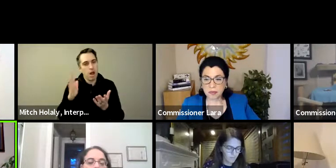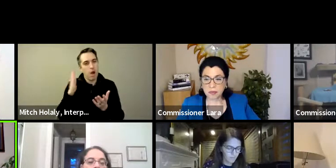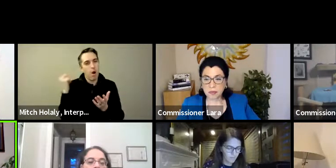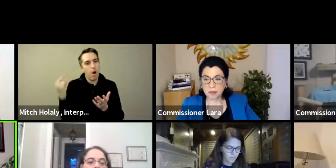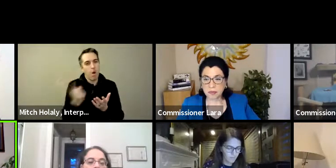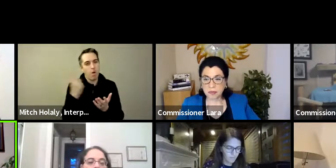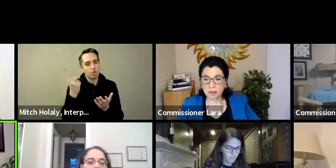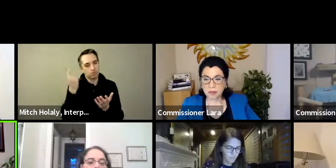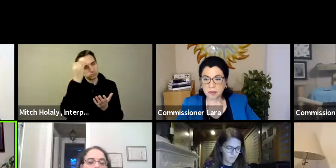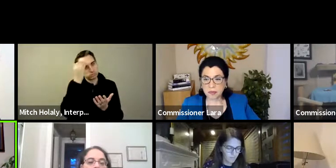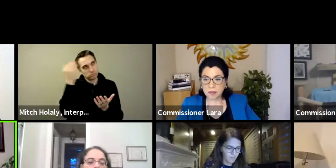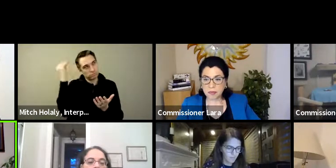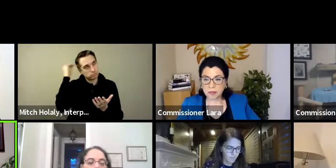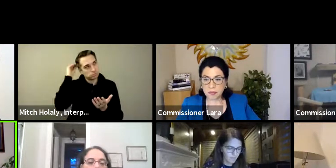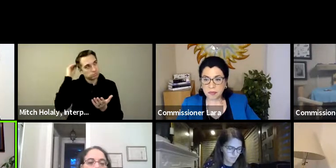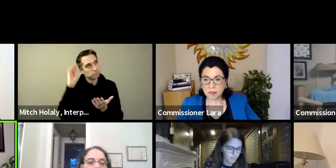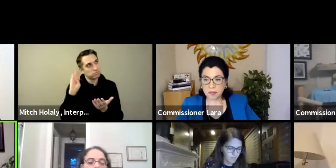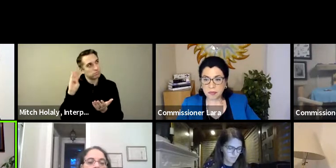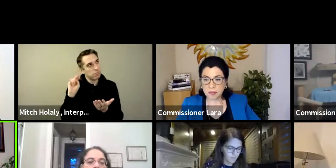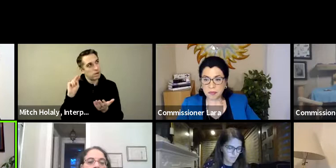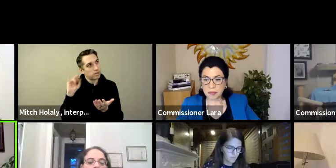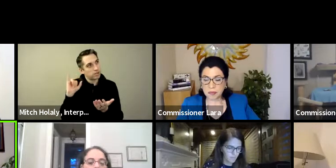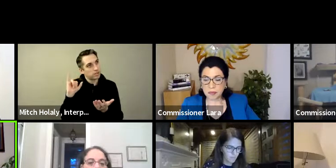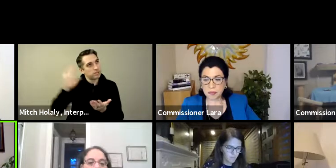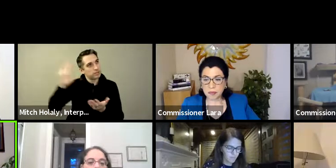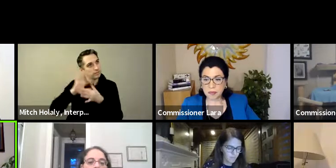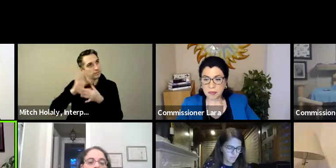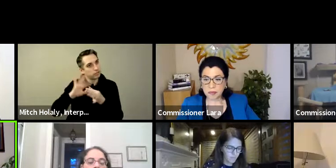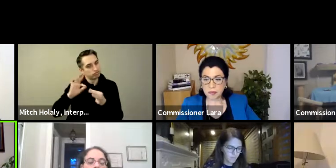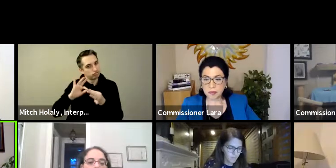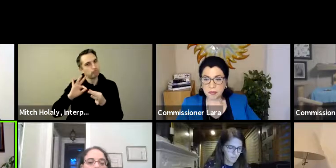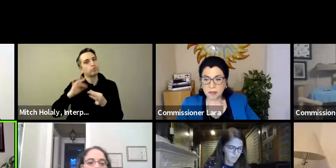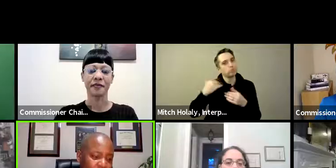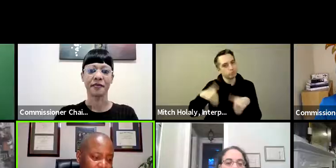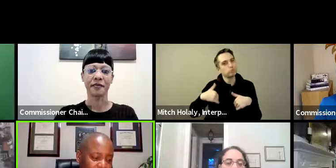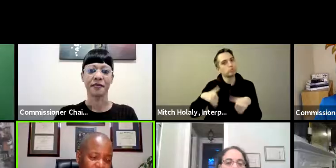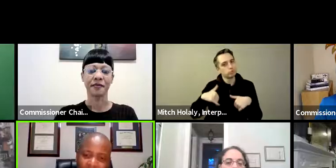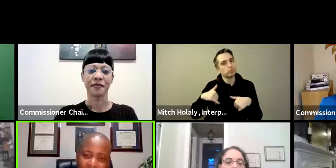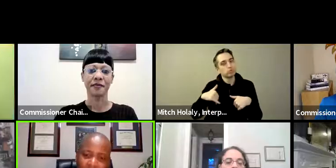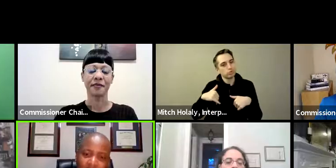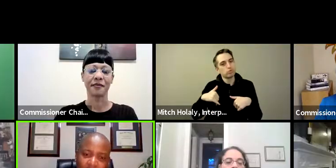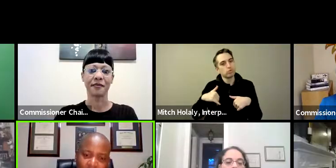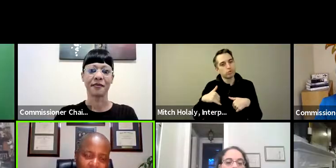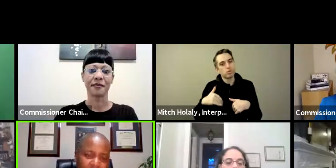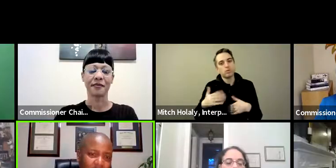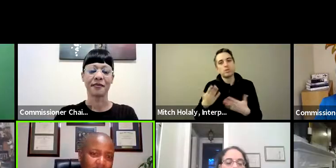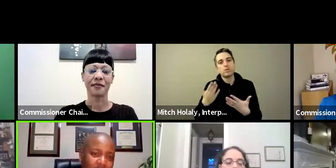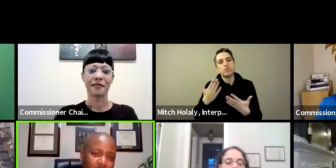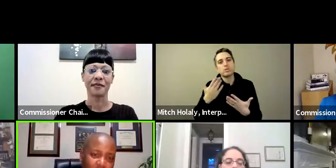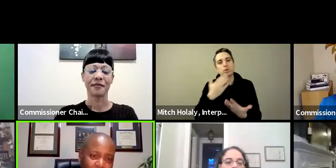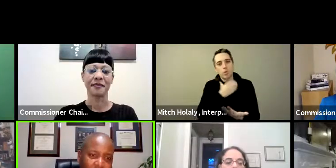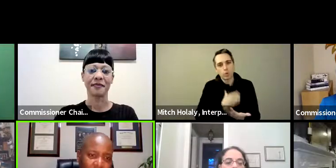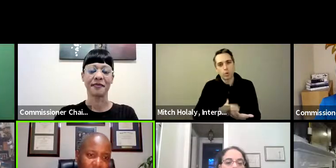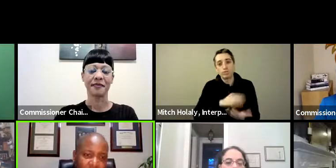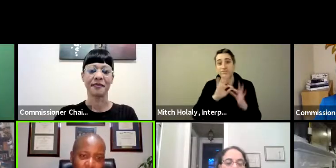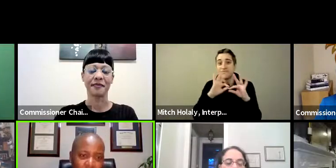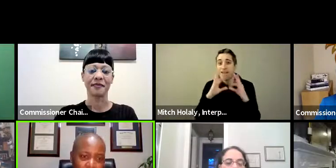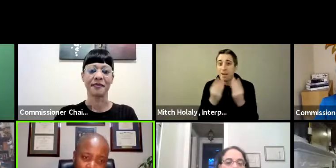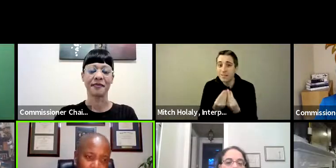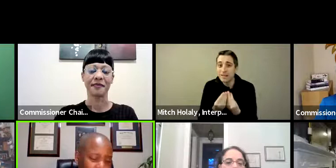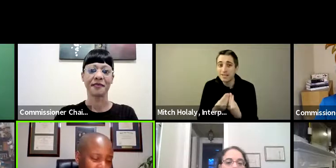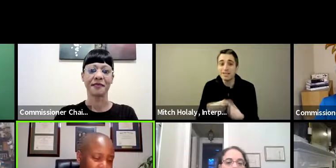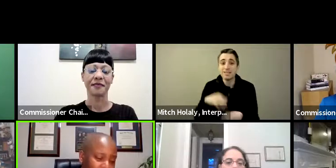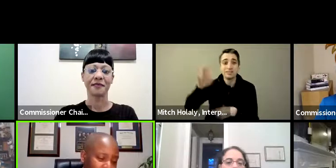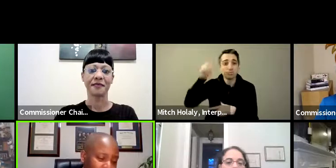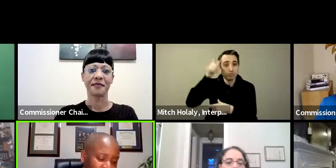to me that I use as a foundation of that work. So I just wish his family the best. His brother, Hilton,